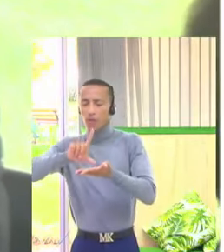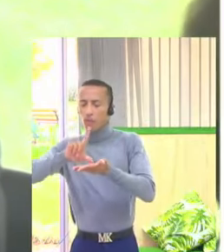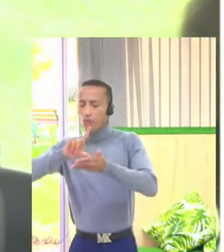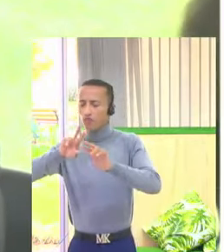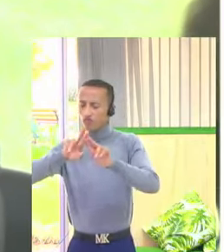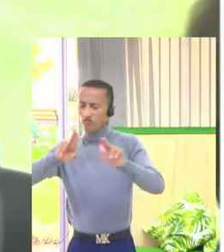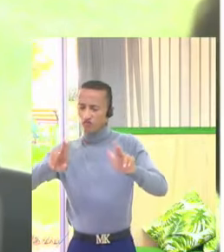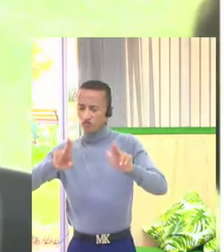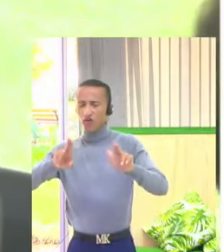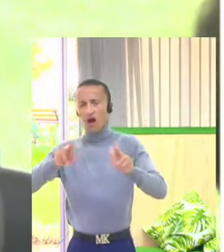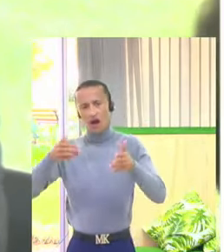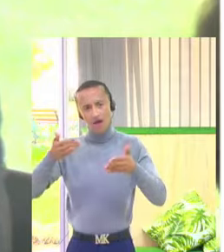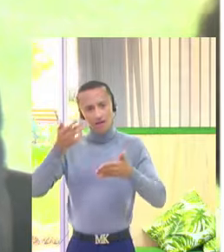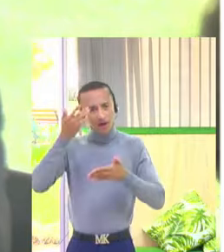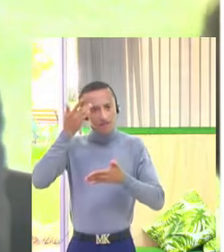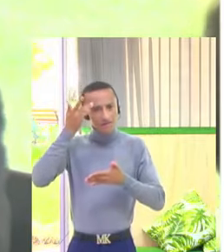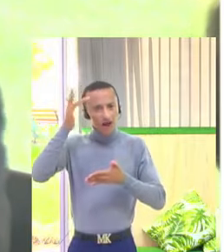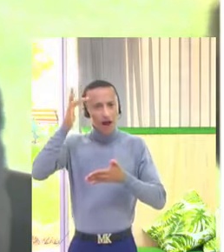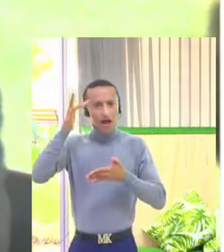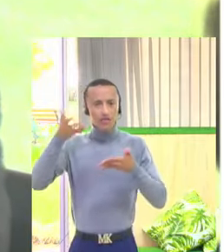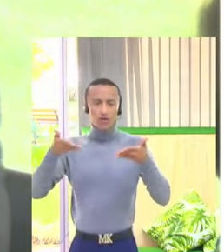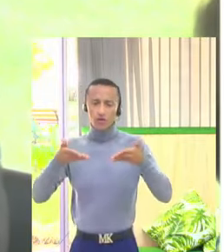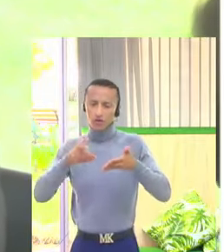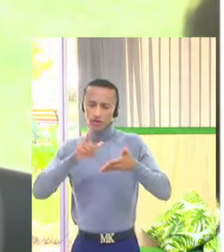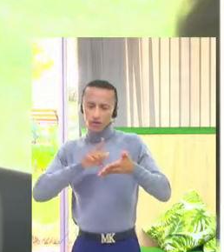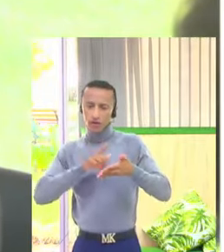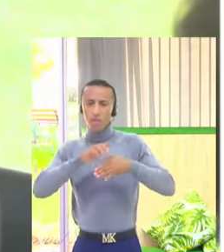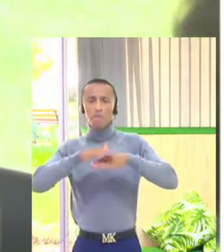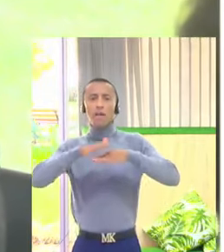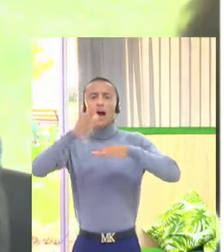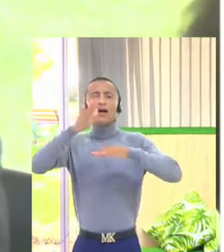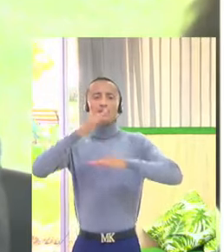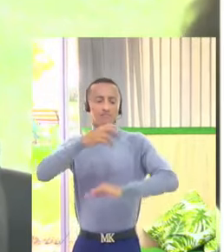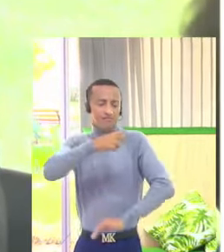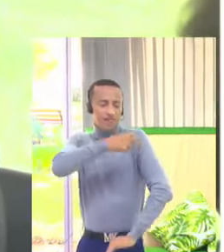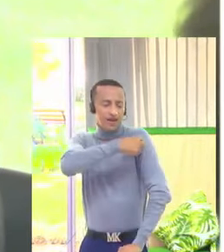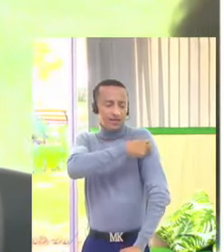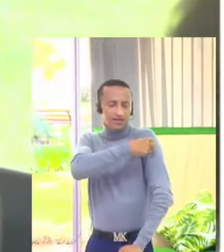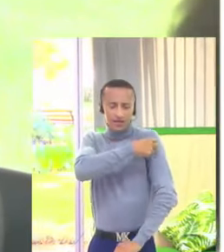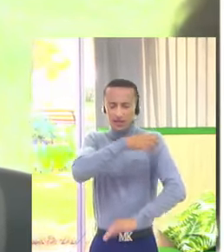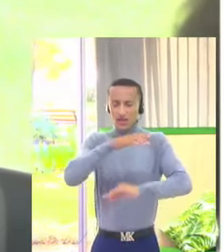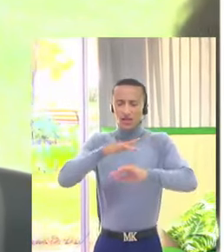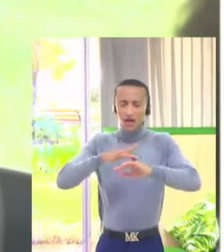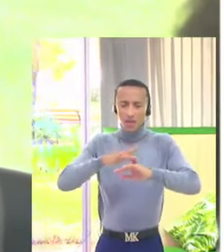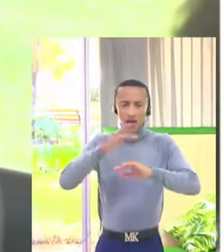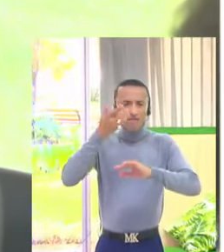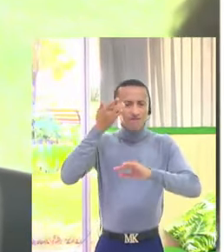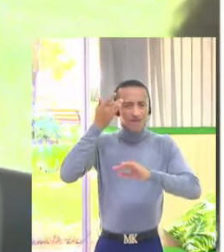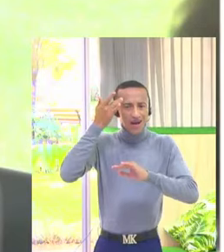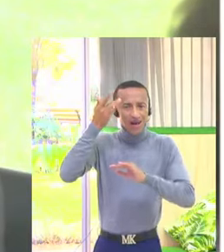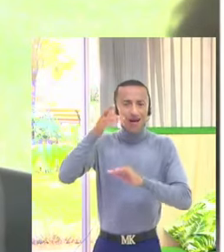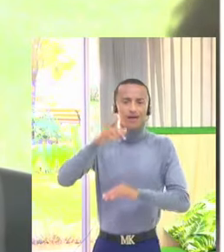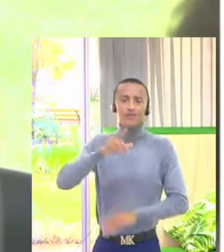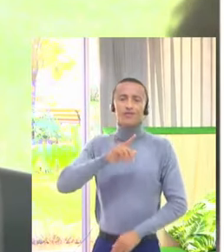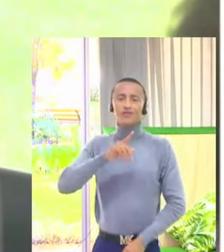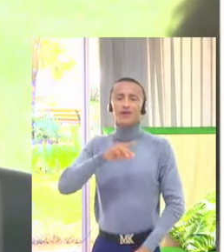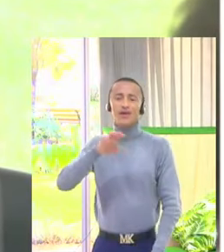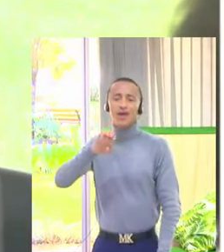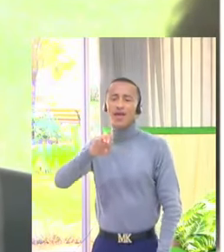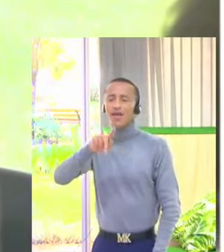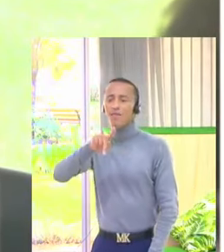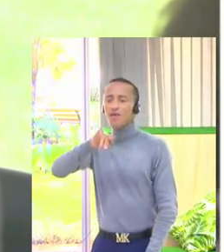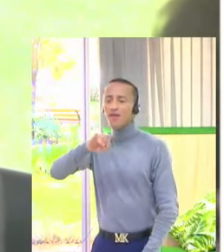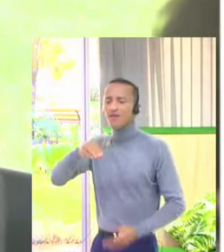to get vaccines or protective equipment or masks. Suddenly we found that was not the case.